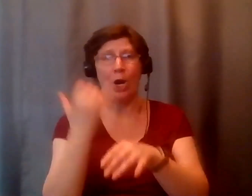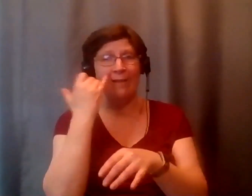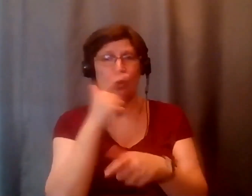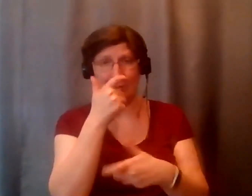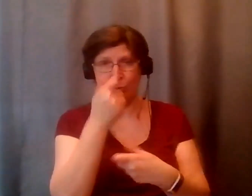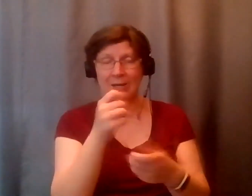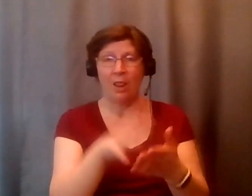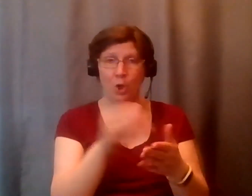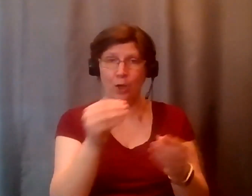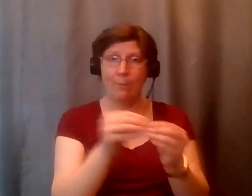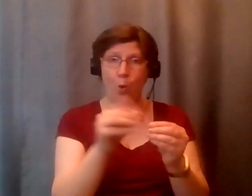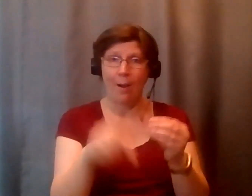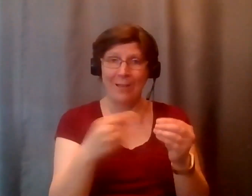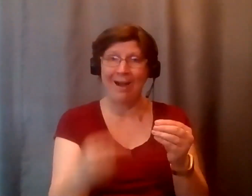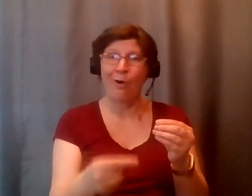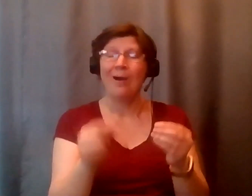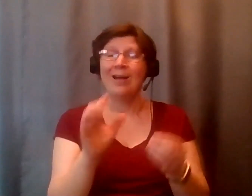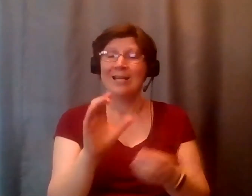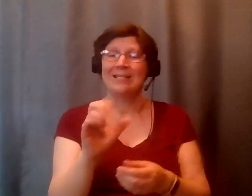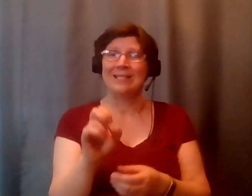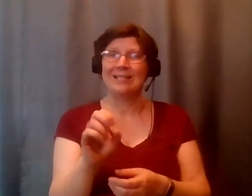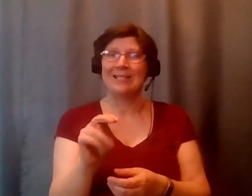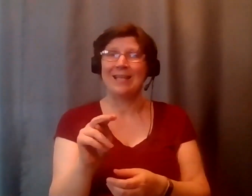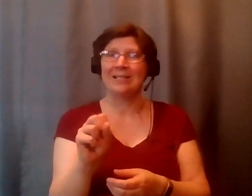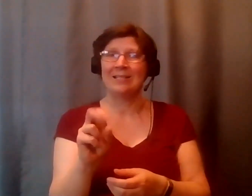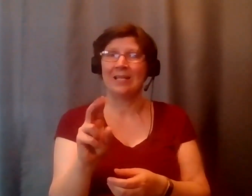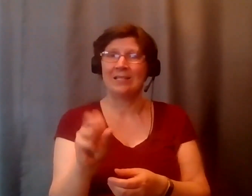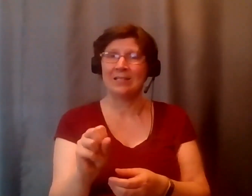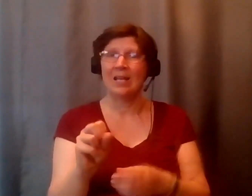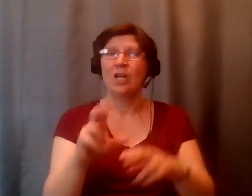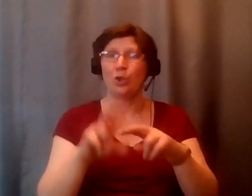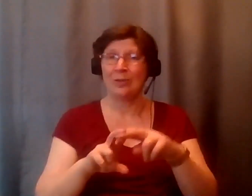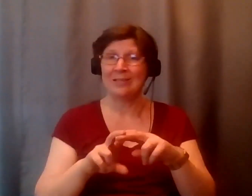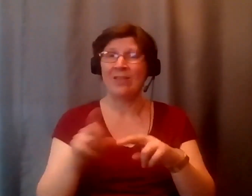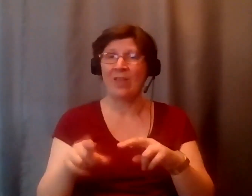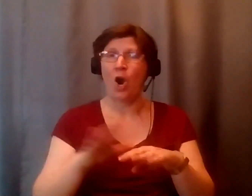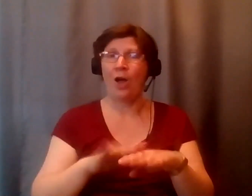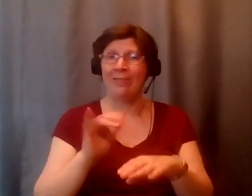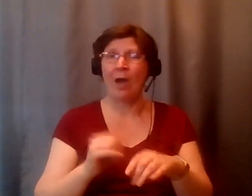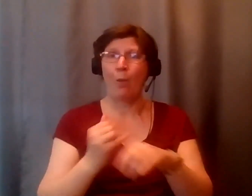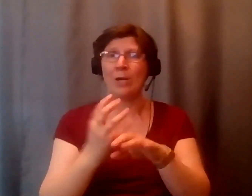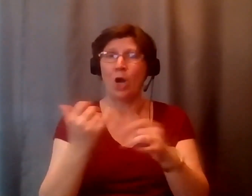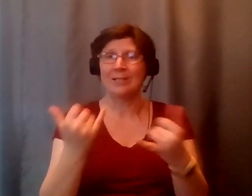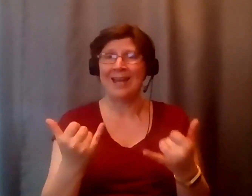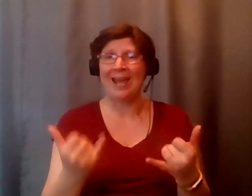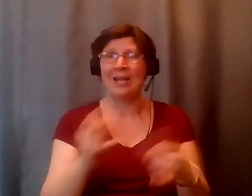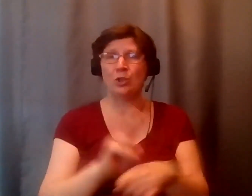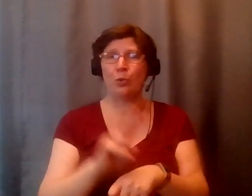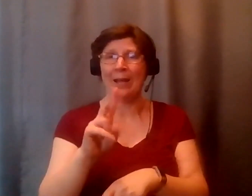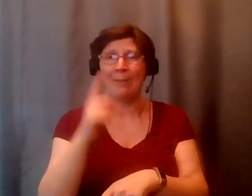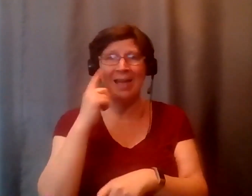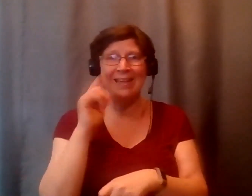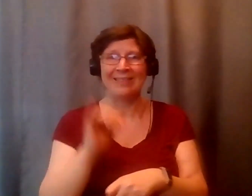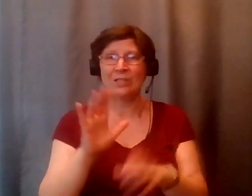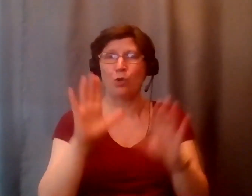learning more about the census, you can go ahead and sit on the webinar today at 2 p.m. I think that is a great opportunity, and Jajan, thank you